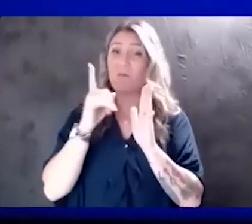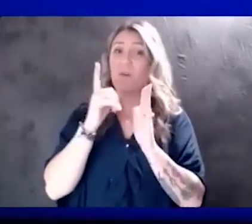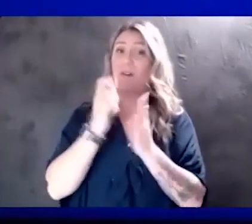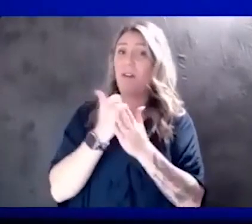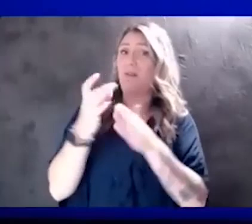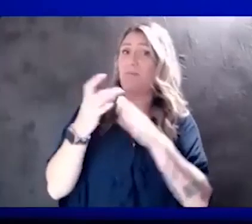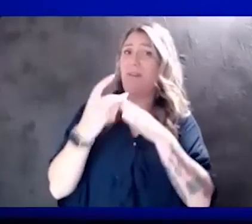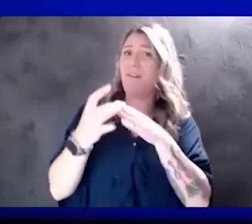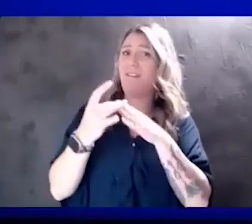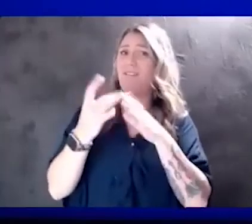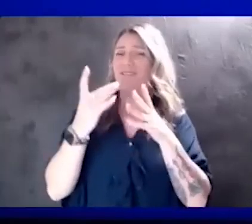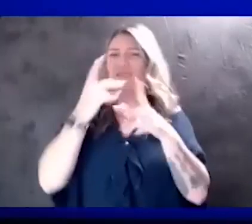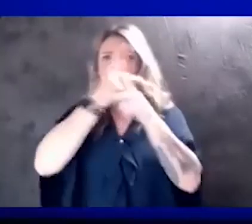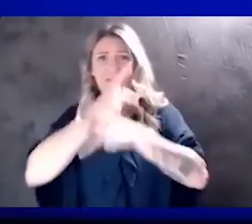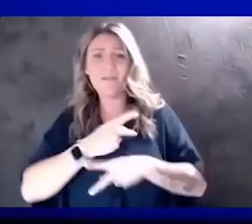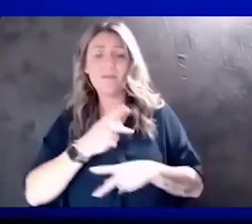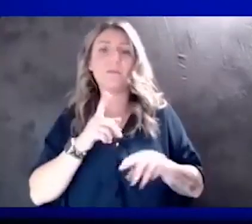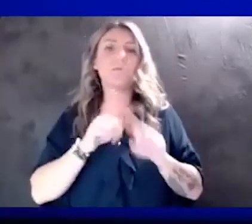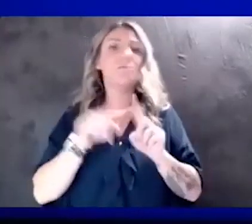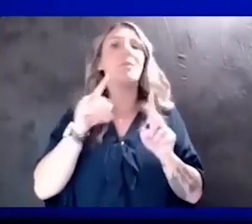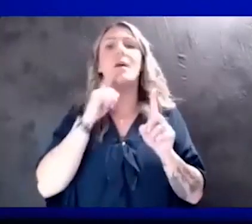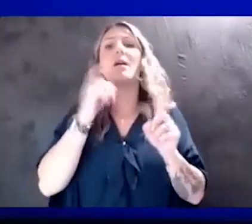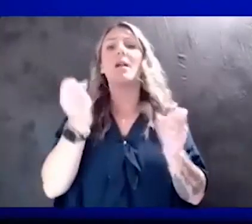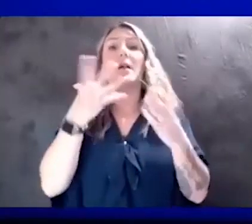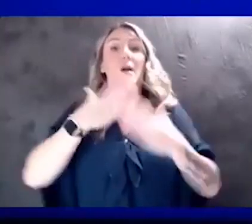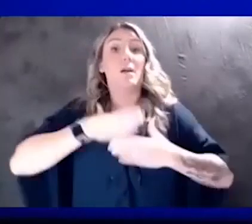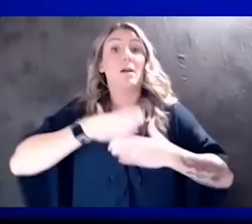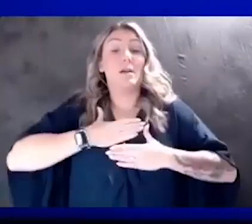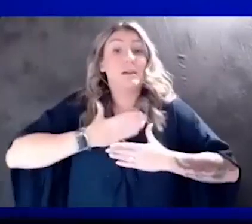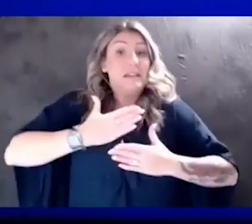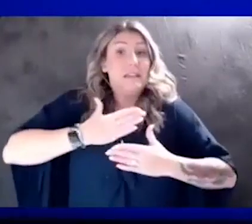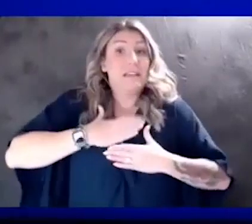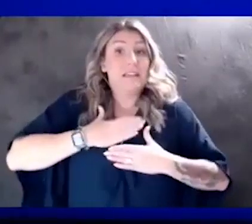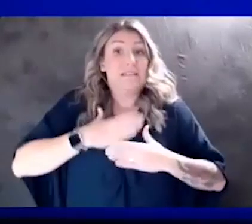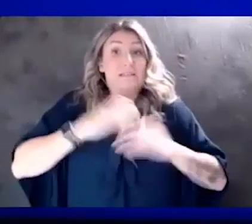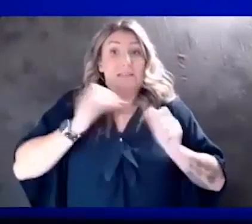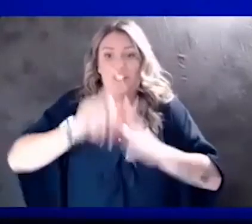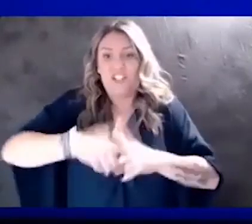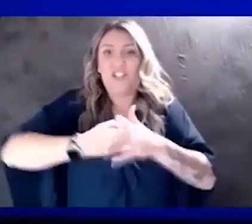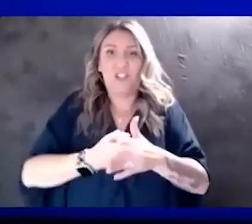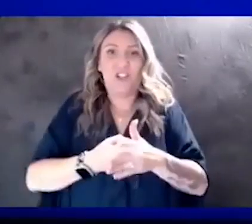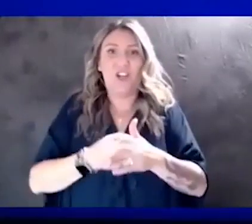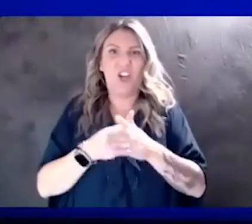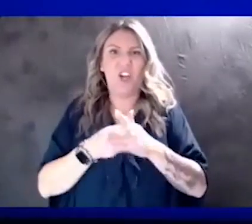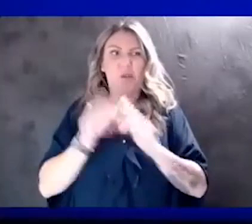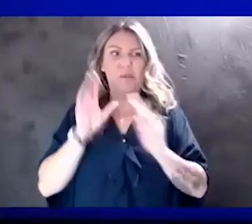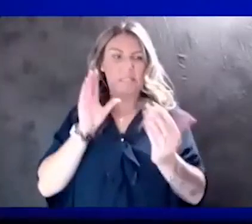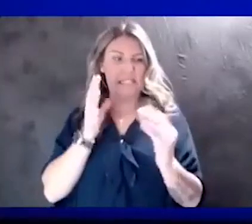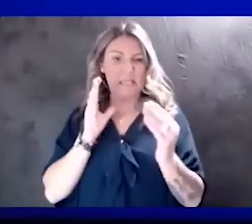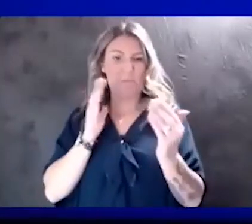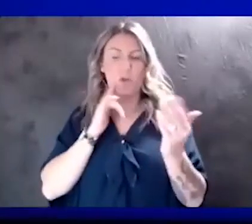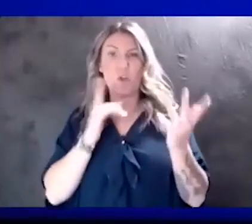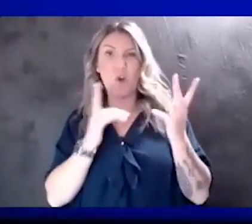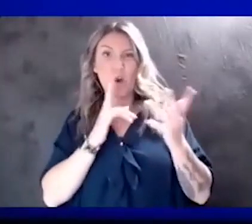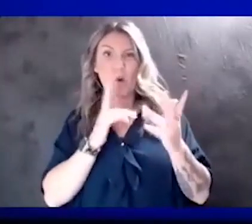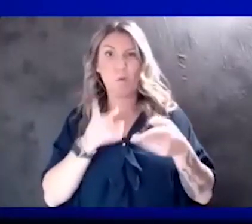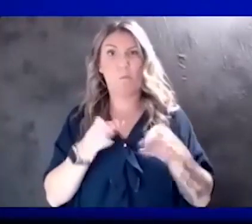But yeah, a lot of respiratory viral illnesses can start off in a similar type of way, and